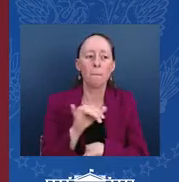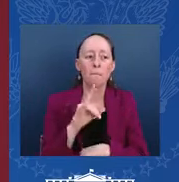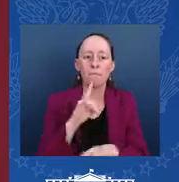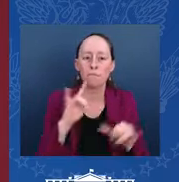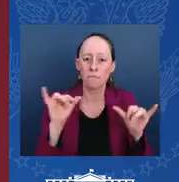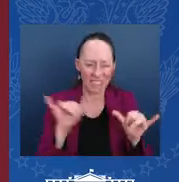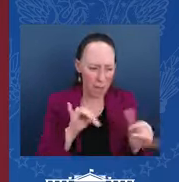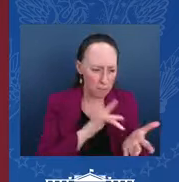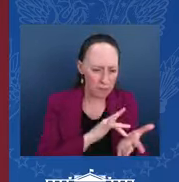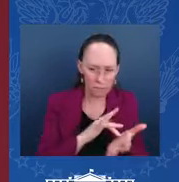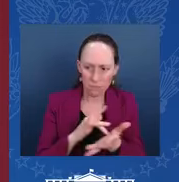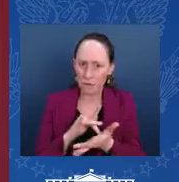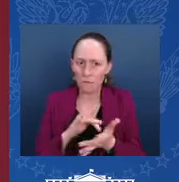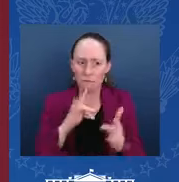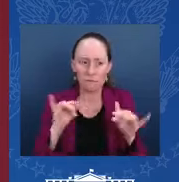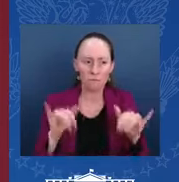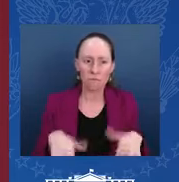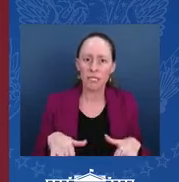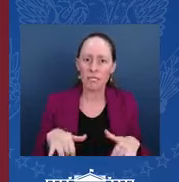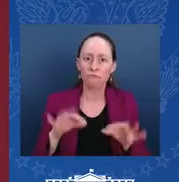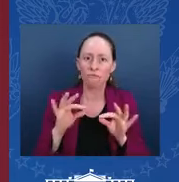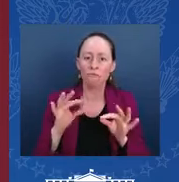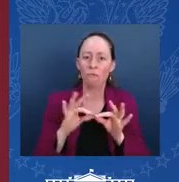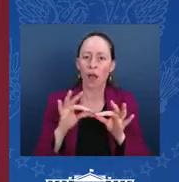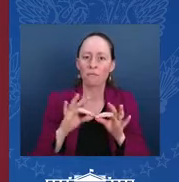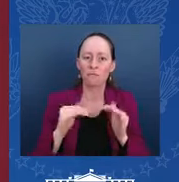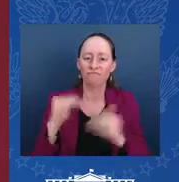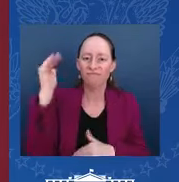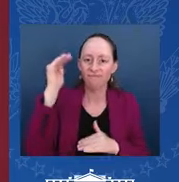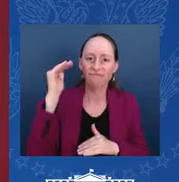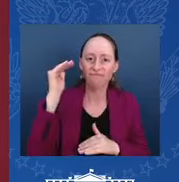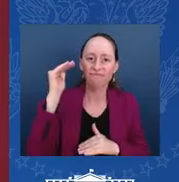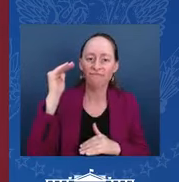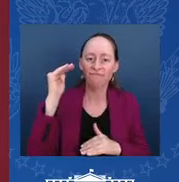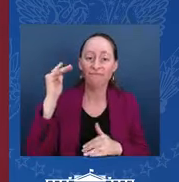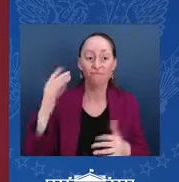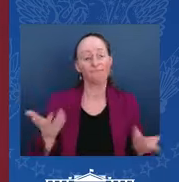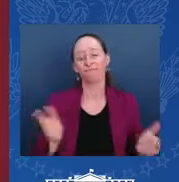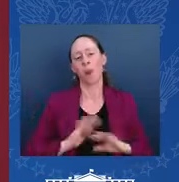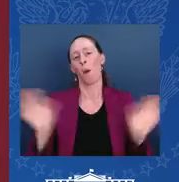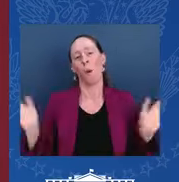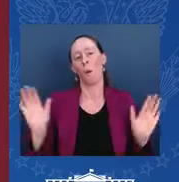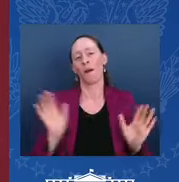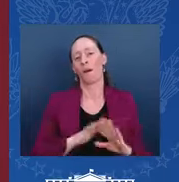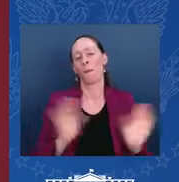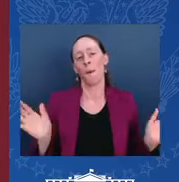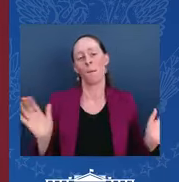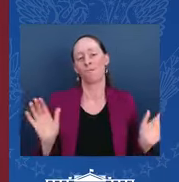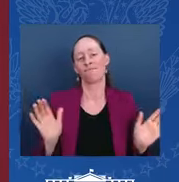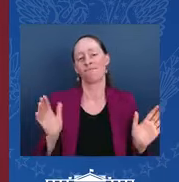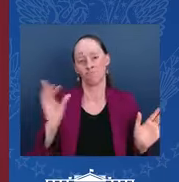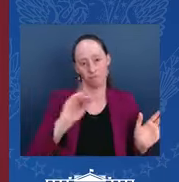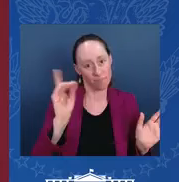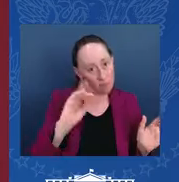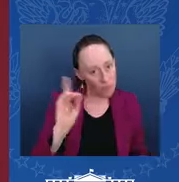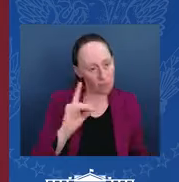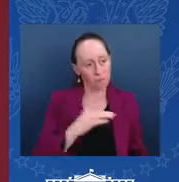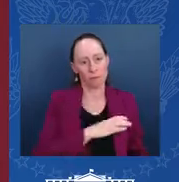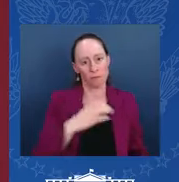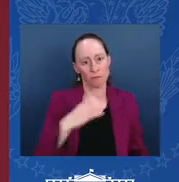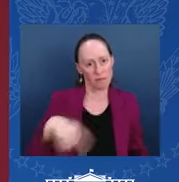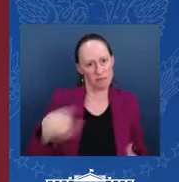company. But not anymore. With the help of Democrats in Congress, and Kamala, by the way, Pat cast a